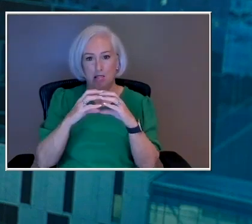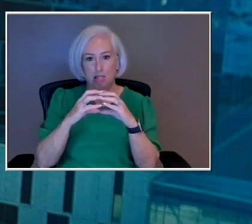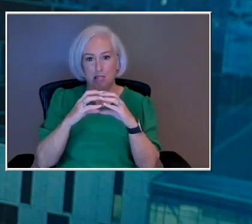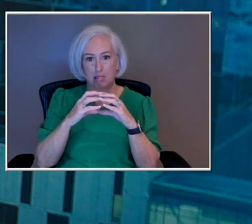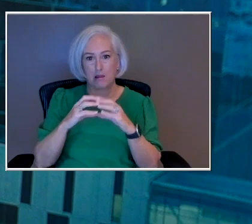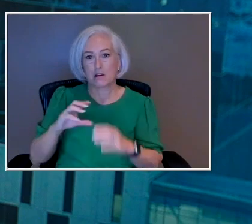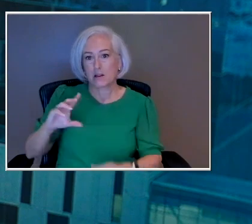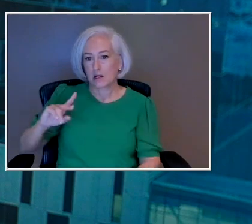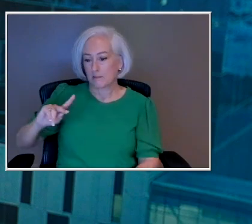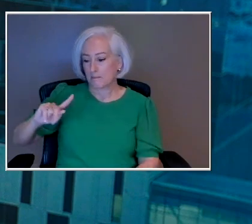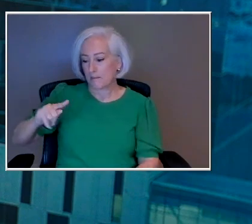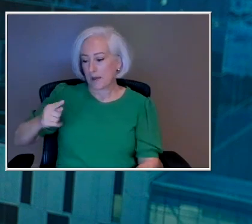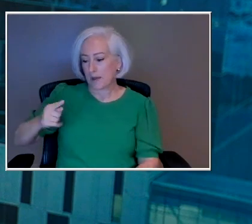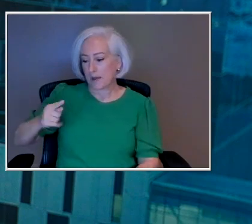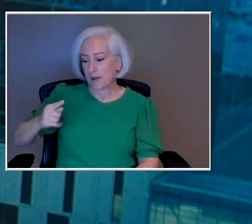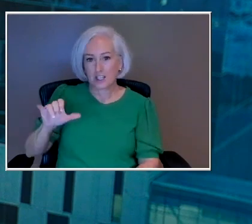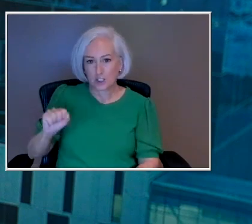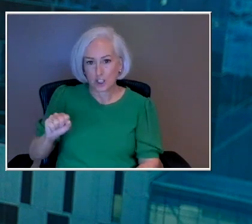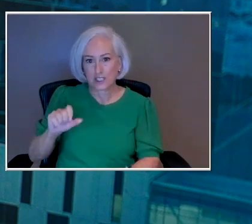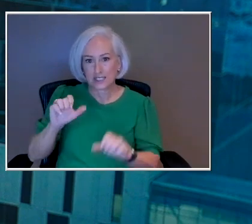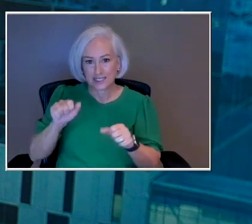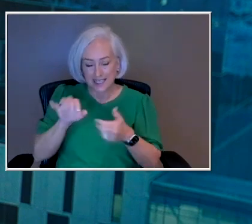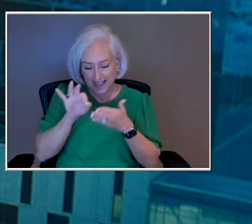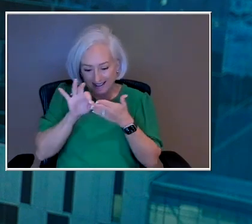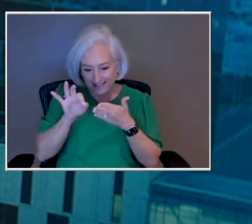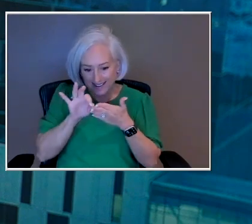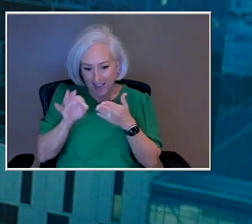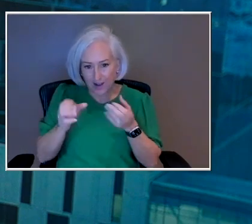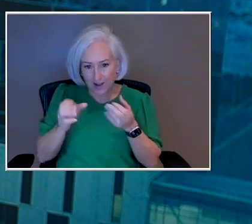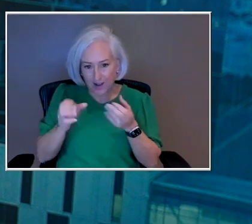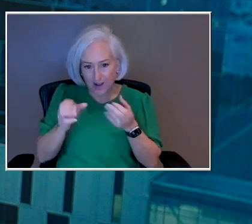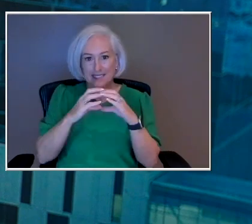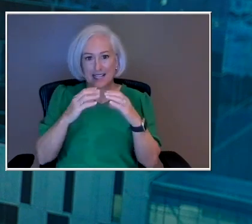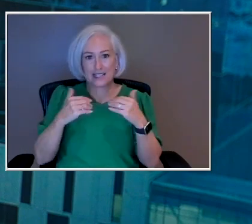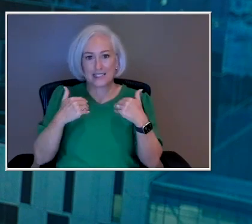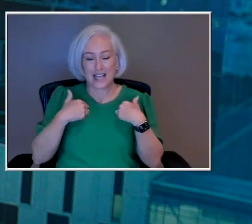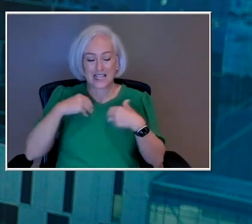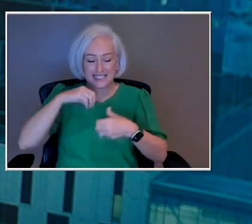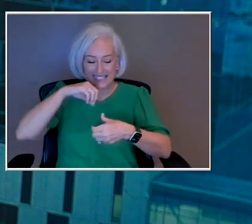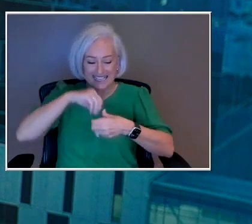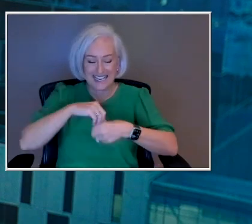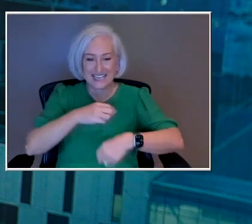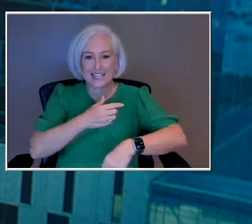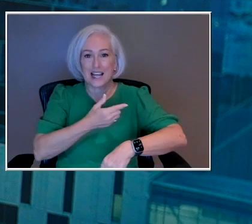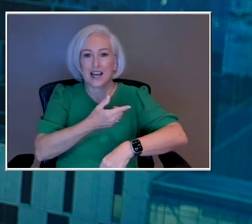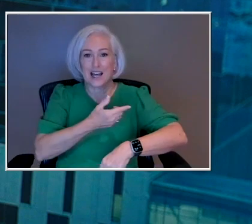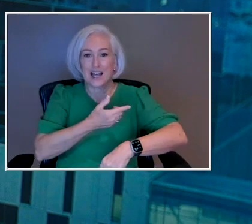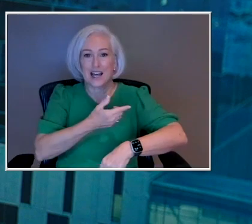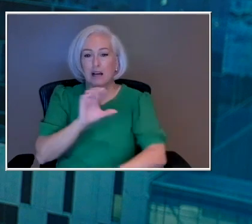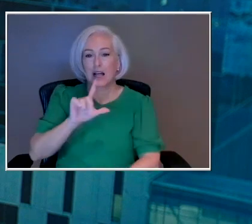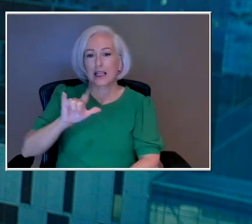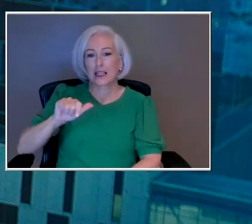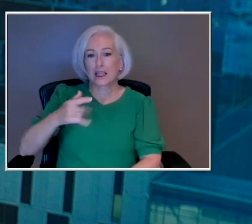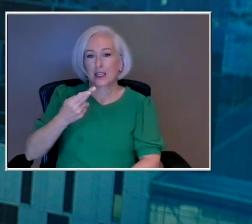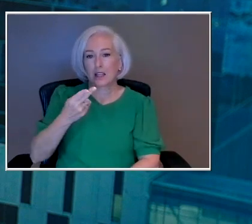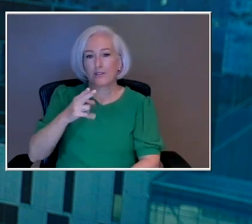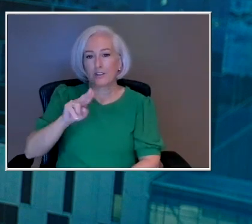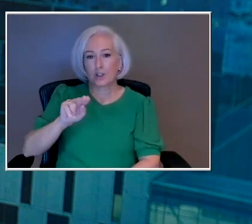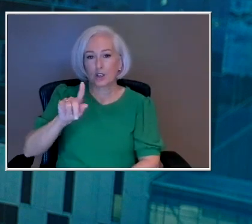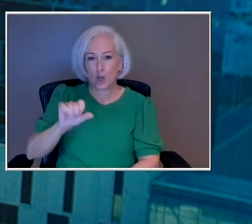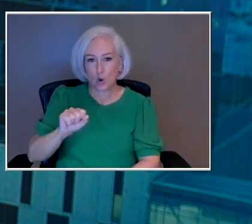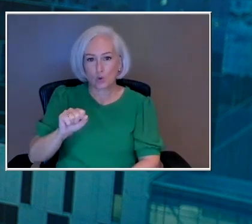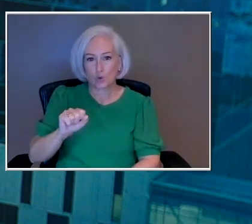specific that they can count the number of cells under the microscope in a lymph node. So it just by definition is less than 200 cells.